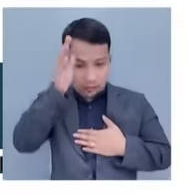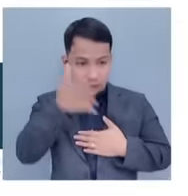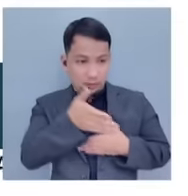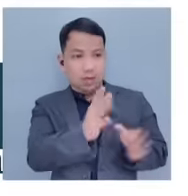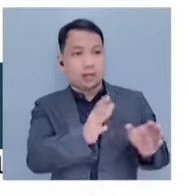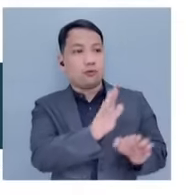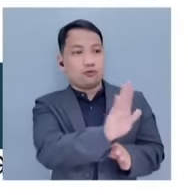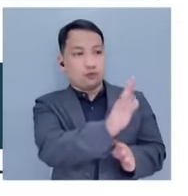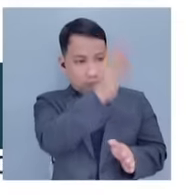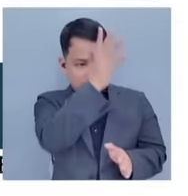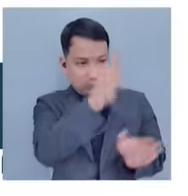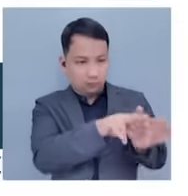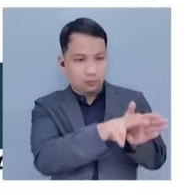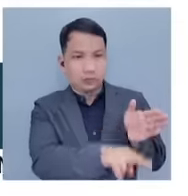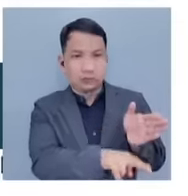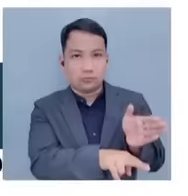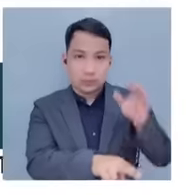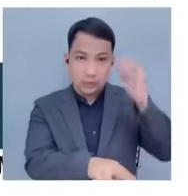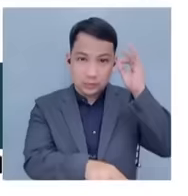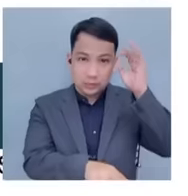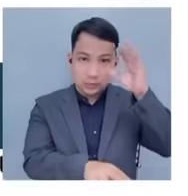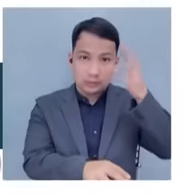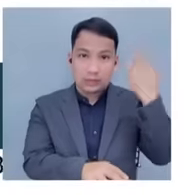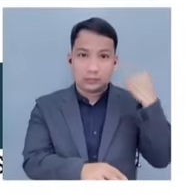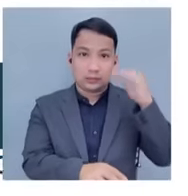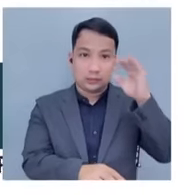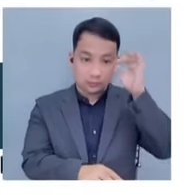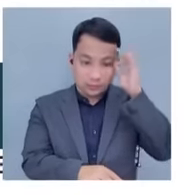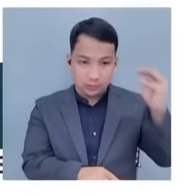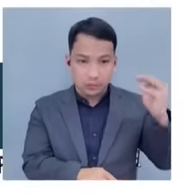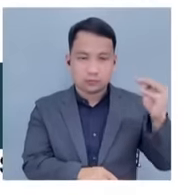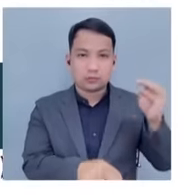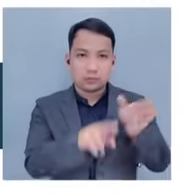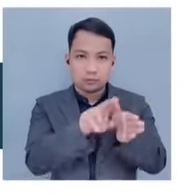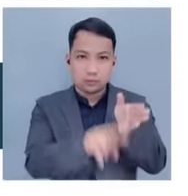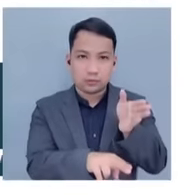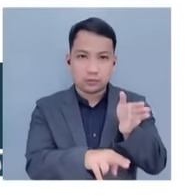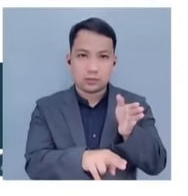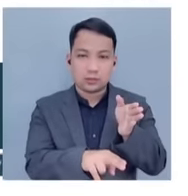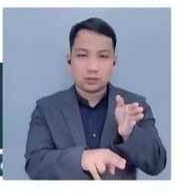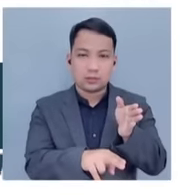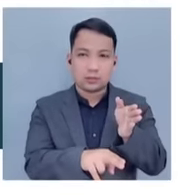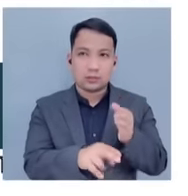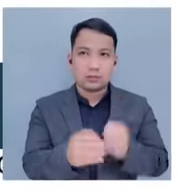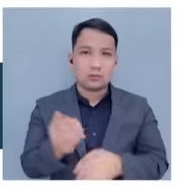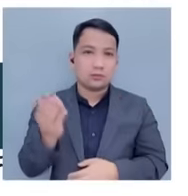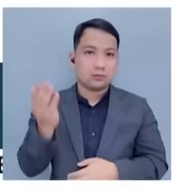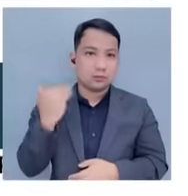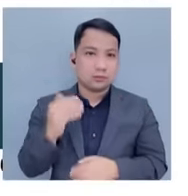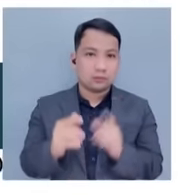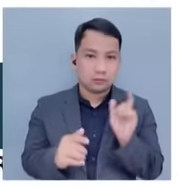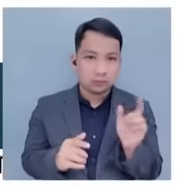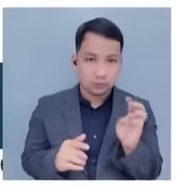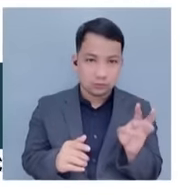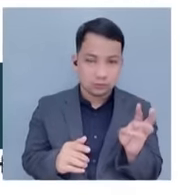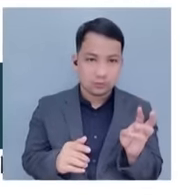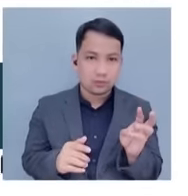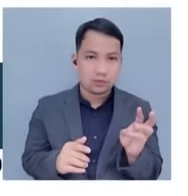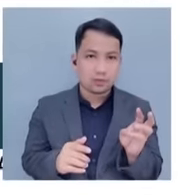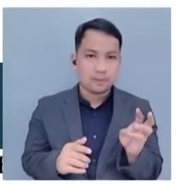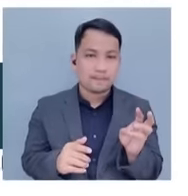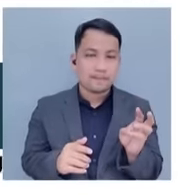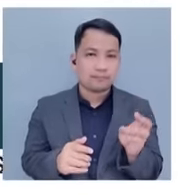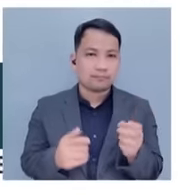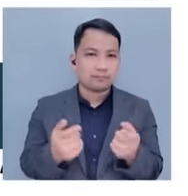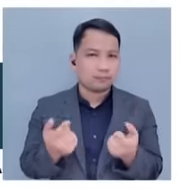Marcos Jr.'s father once he assumed power in 2016. So I guess that's something